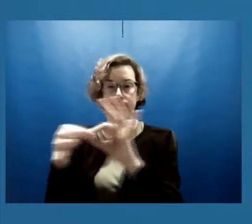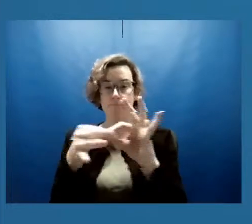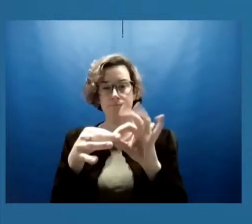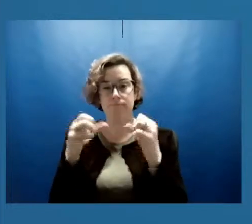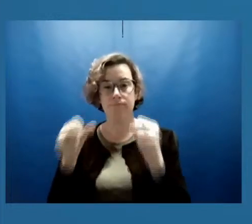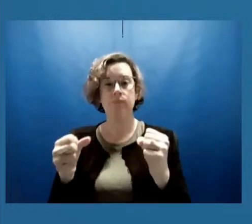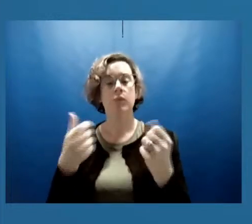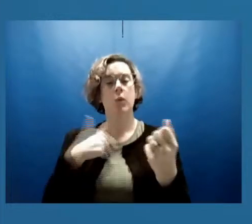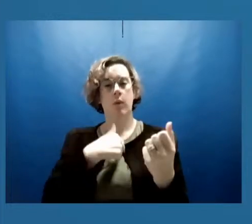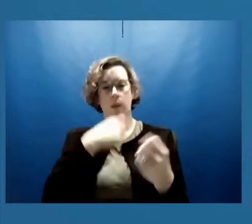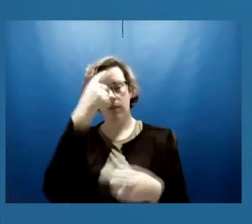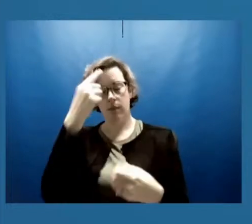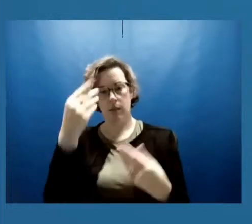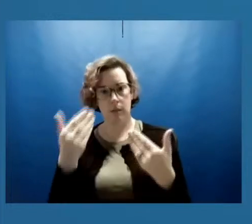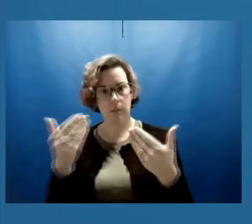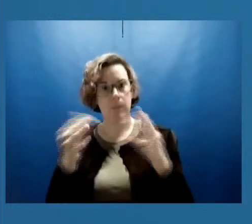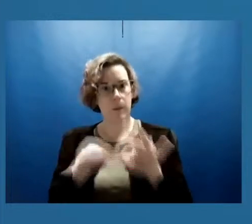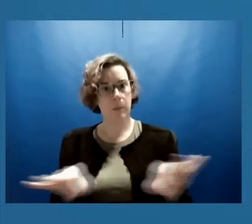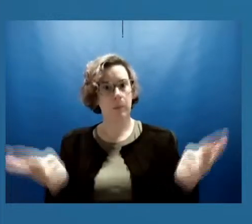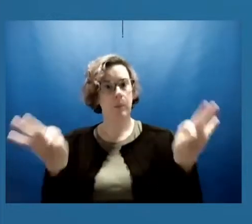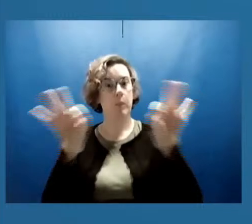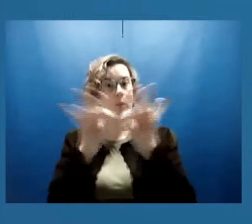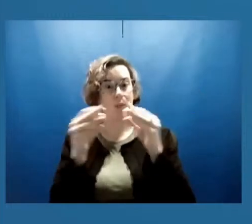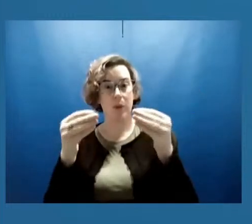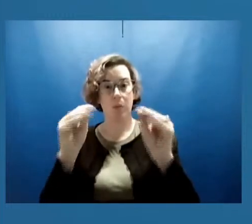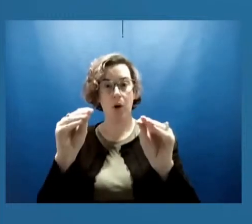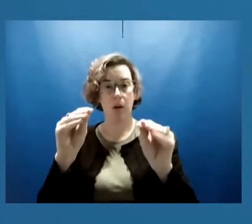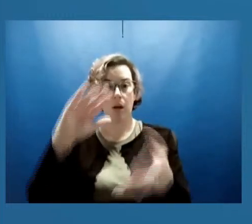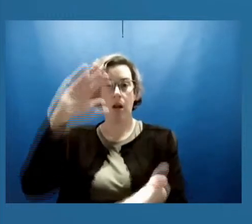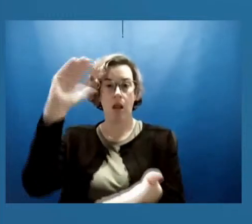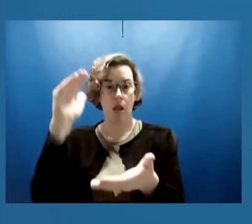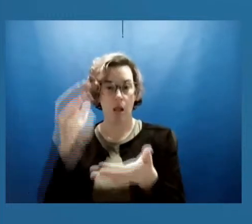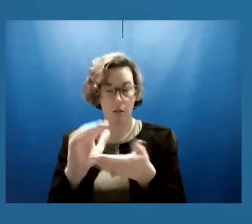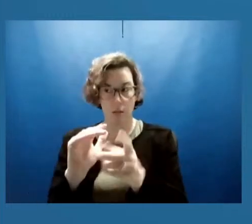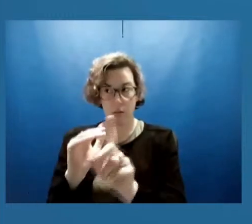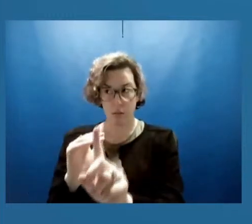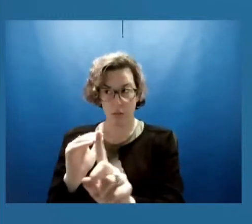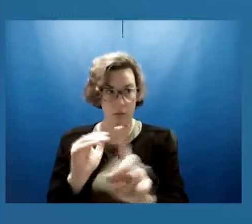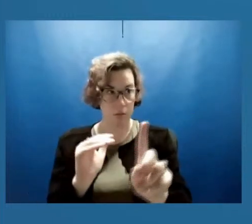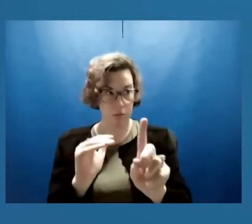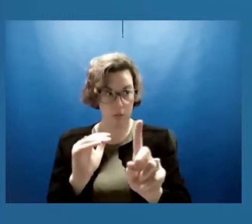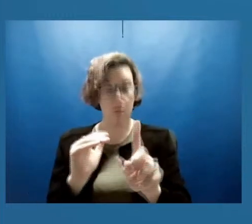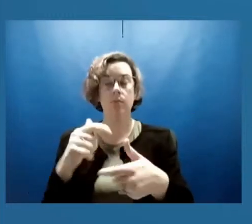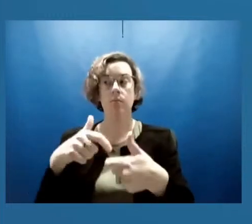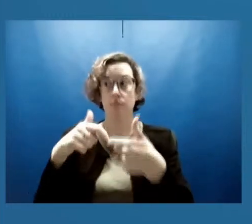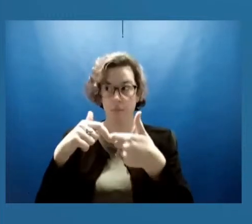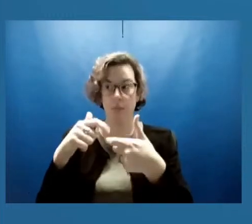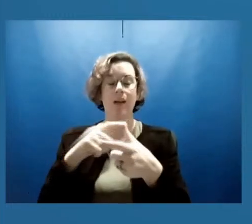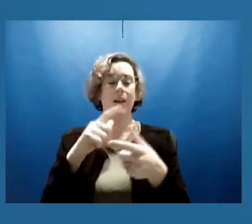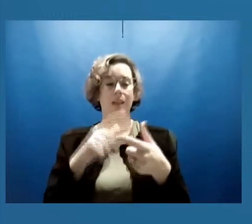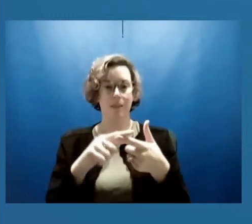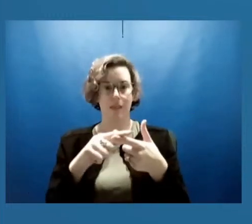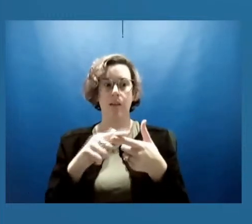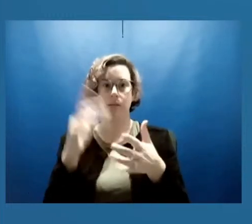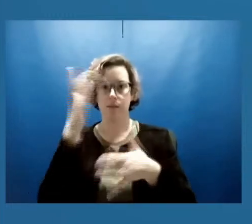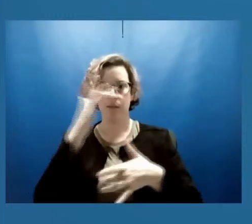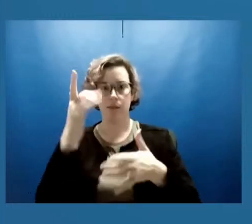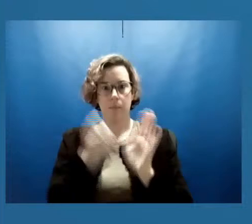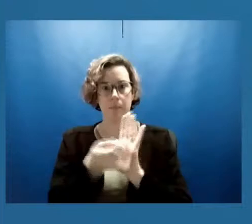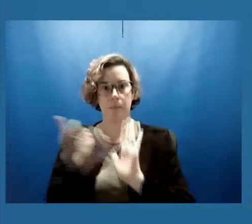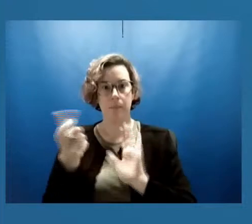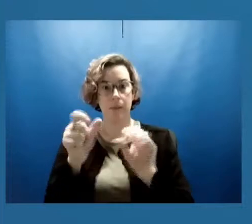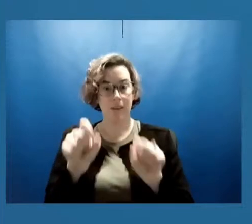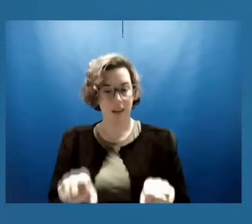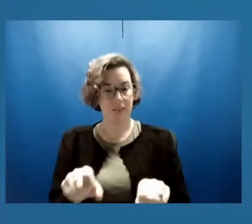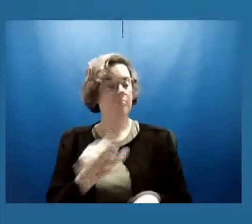there, have a period of the markets being down so we can stamp out this disease. But yes, we have had detections, and they were found